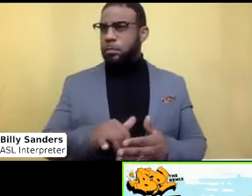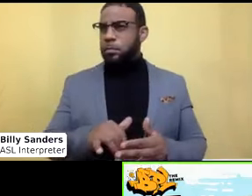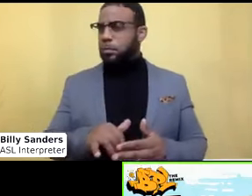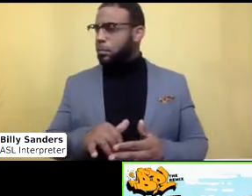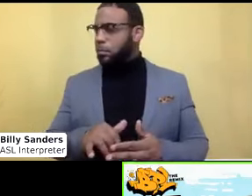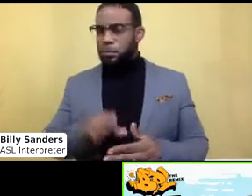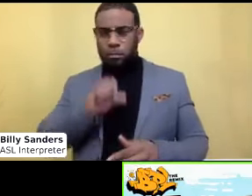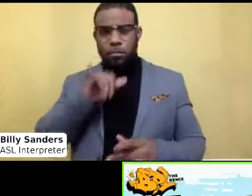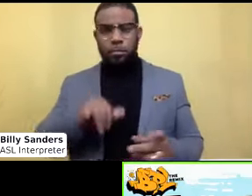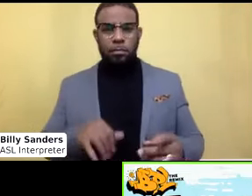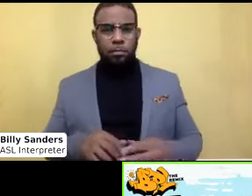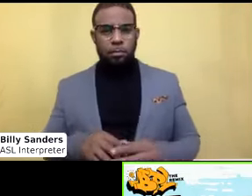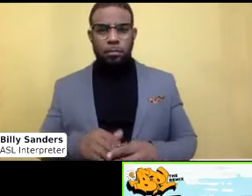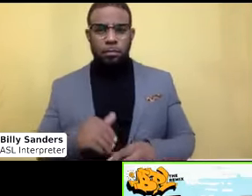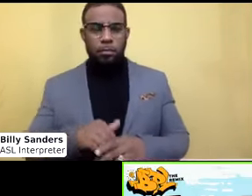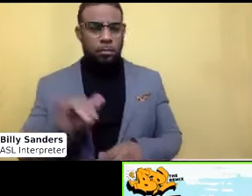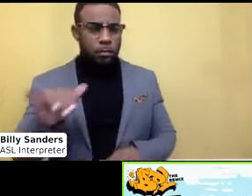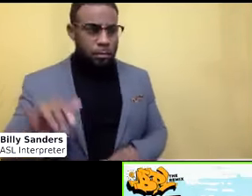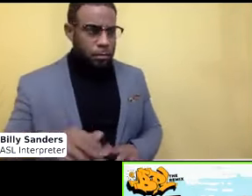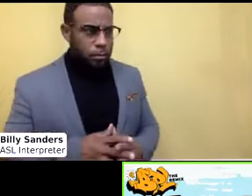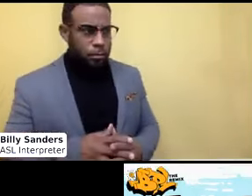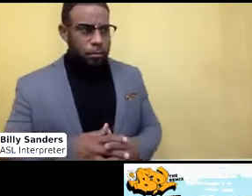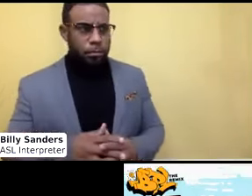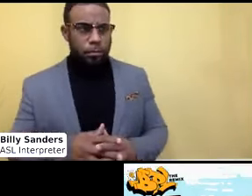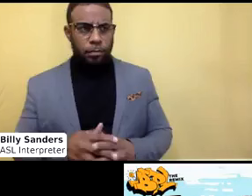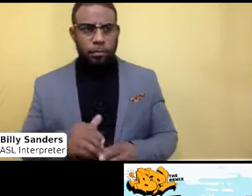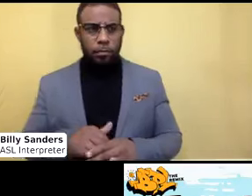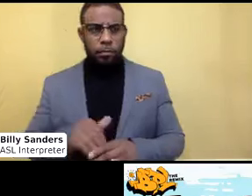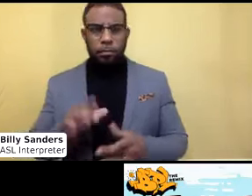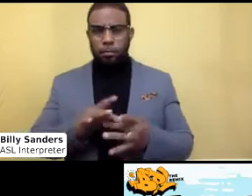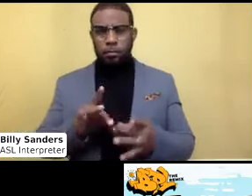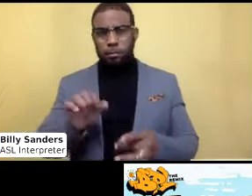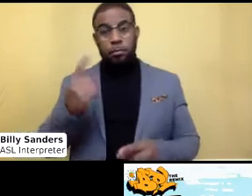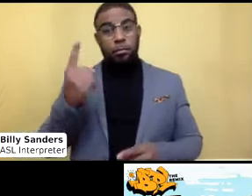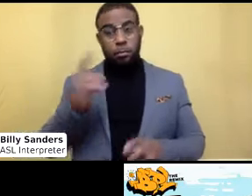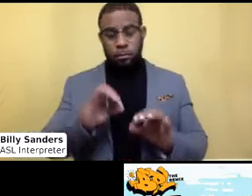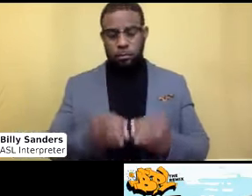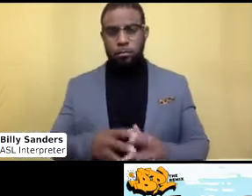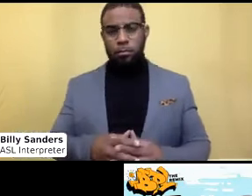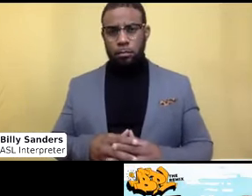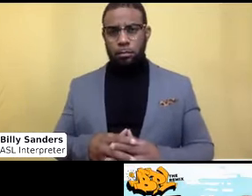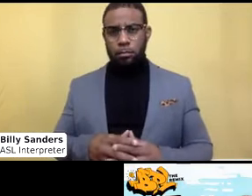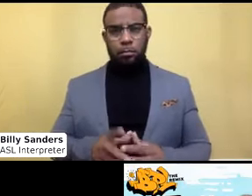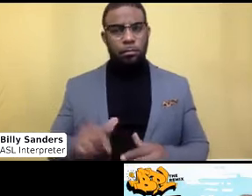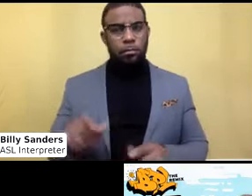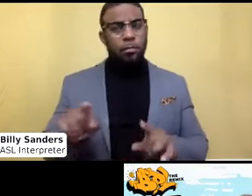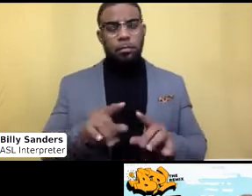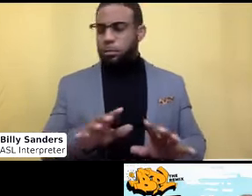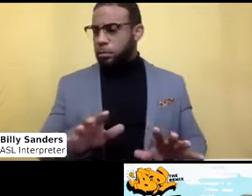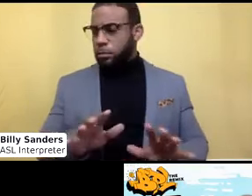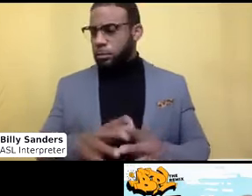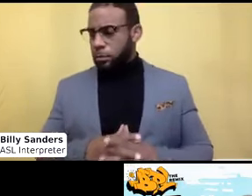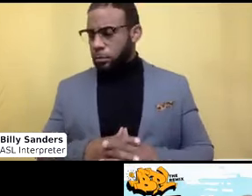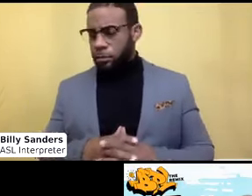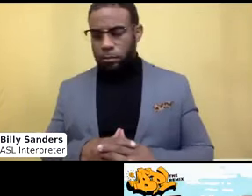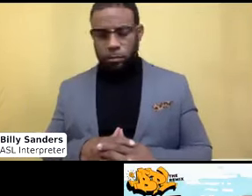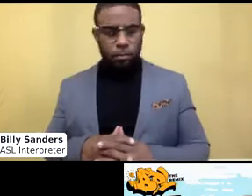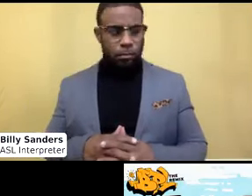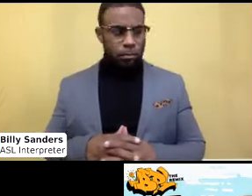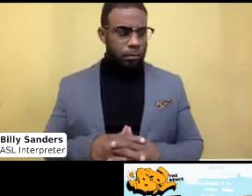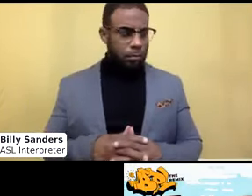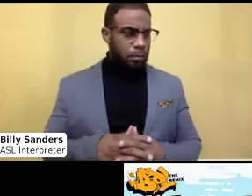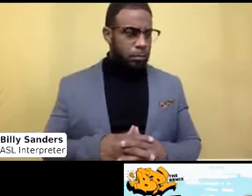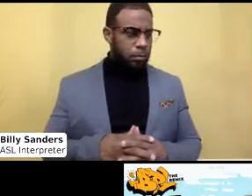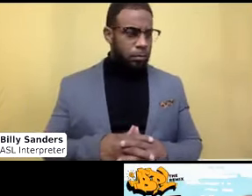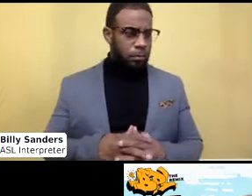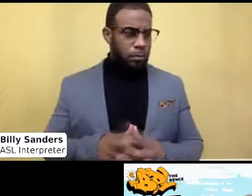I'm I love sorry, that I'll put it organization. in the chat. That's one organization, but they Yes, also, oops, I'm trying